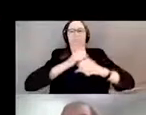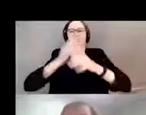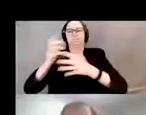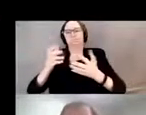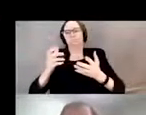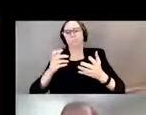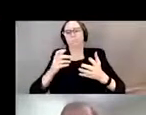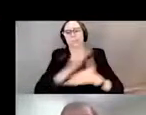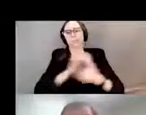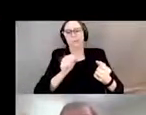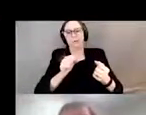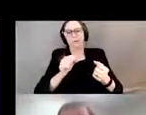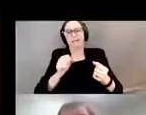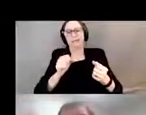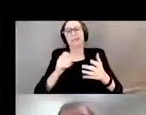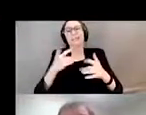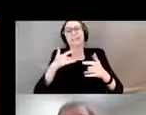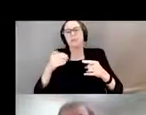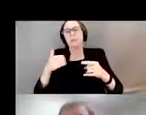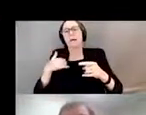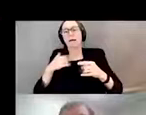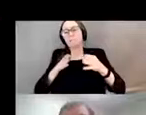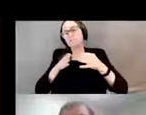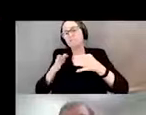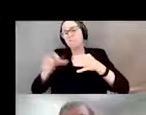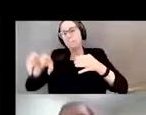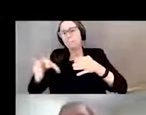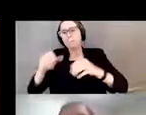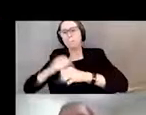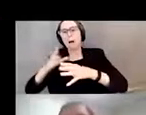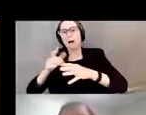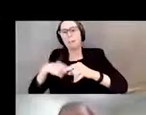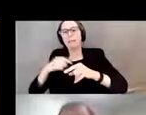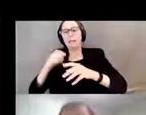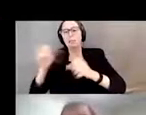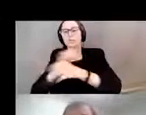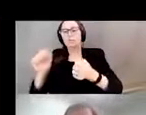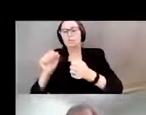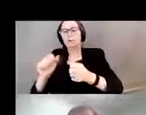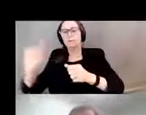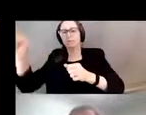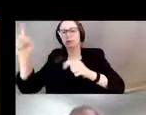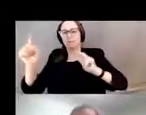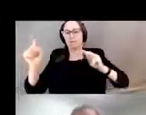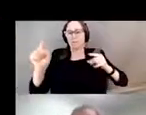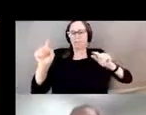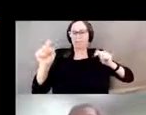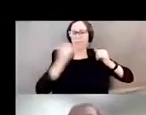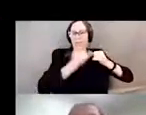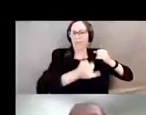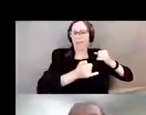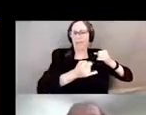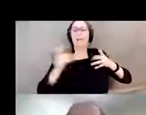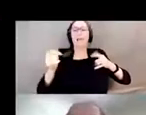happen is a roadside bomb destroys the first and the last vehicle in the column. And then the insurgents start destroying everything in